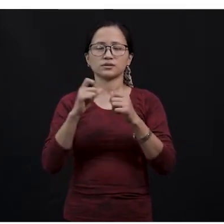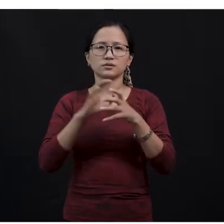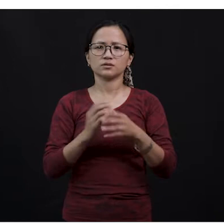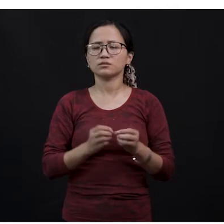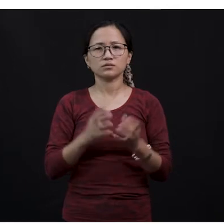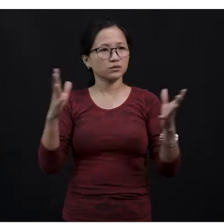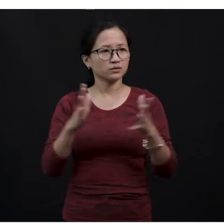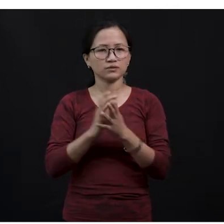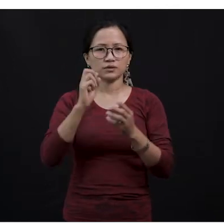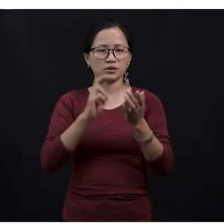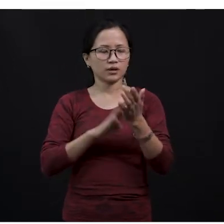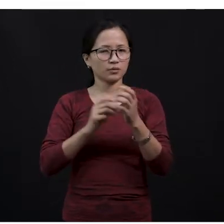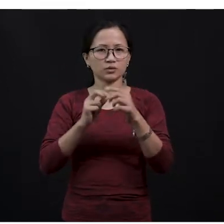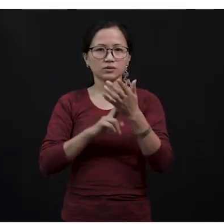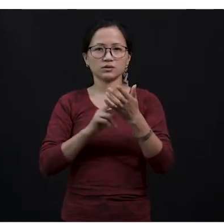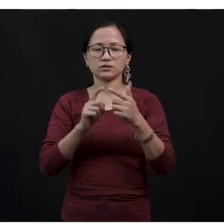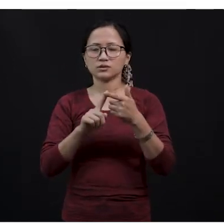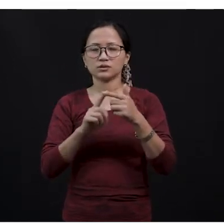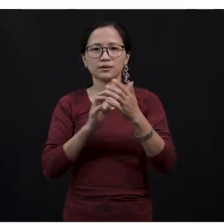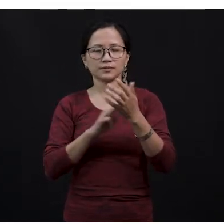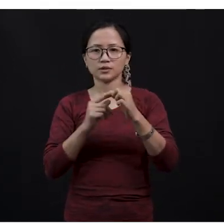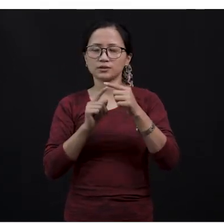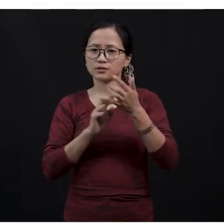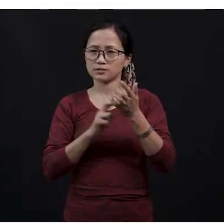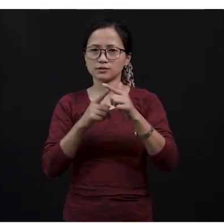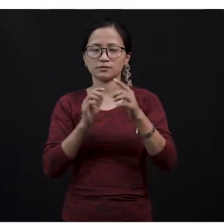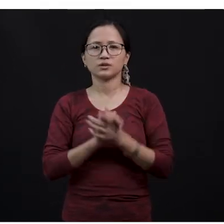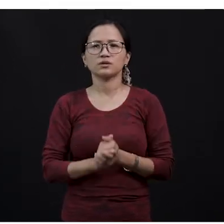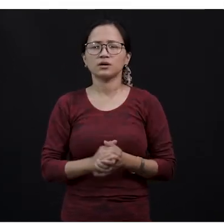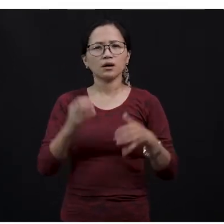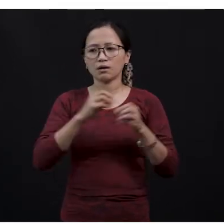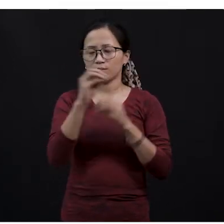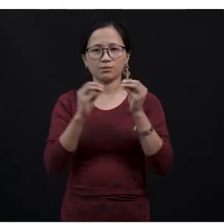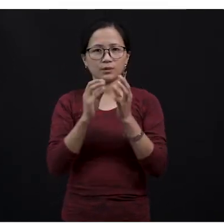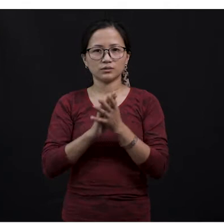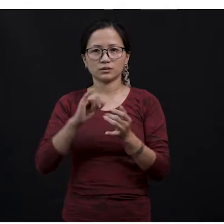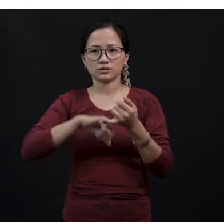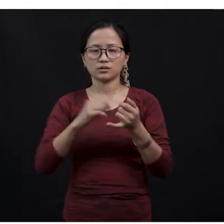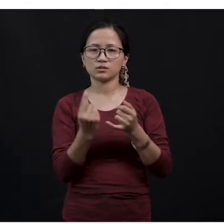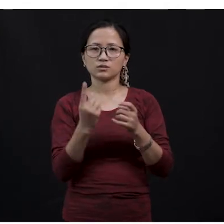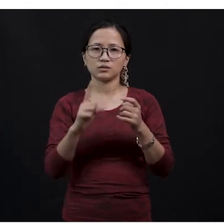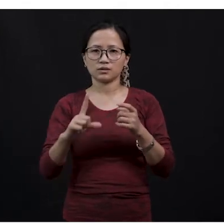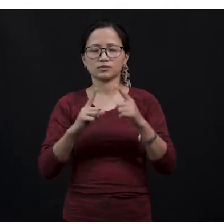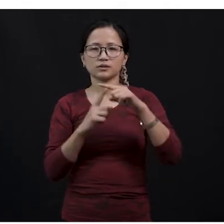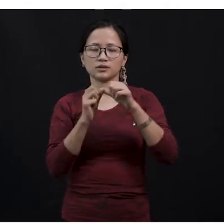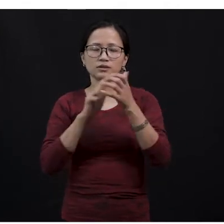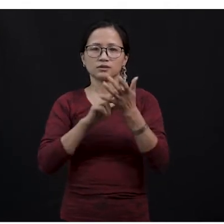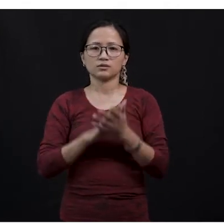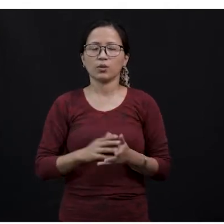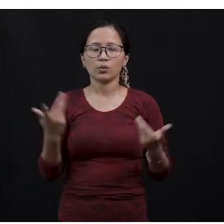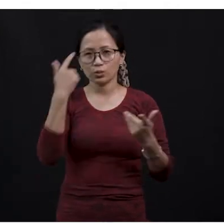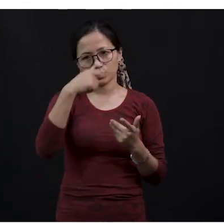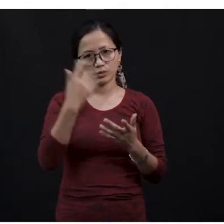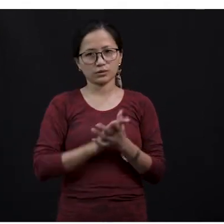monuments that gave us a little idea about the Sultan. Sultan is the one, those are kings,